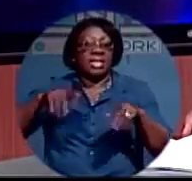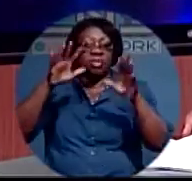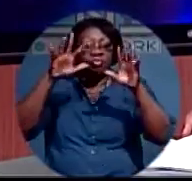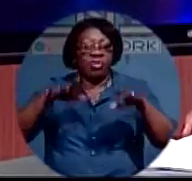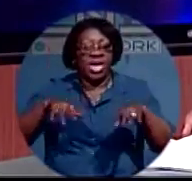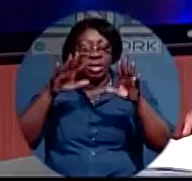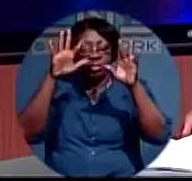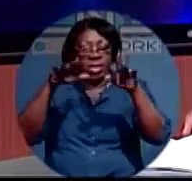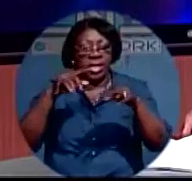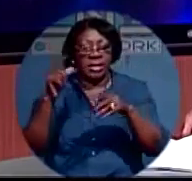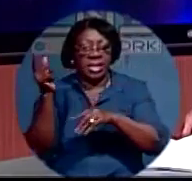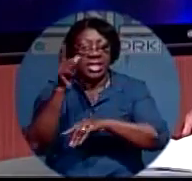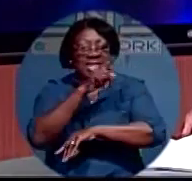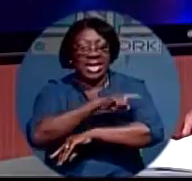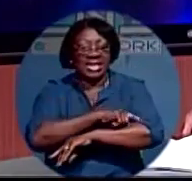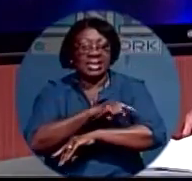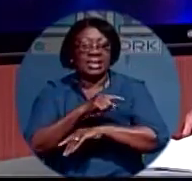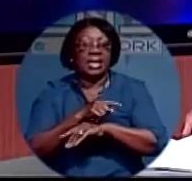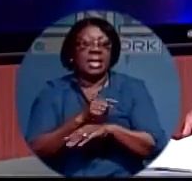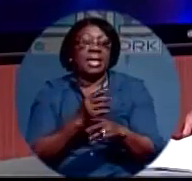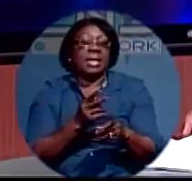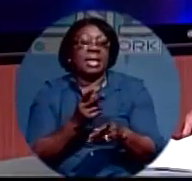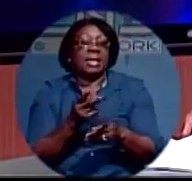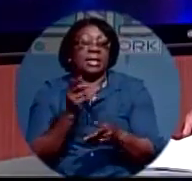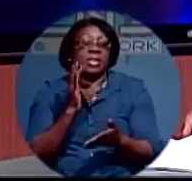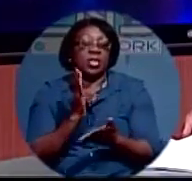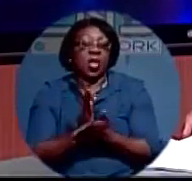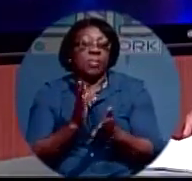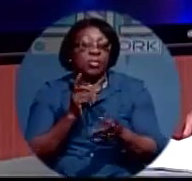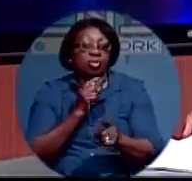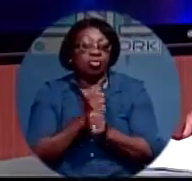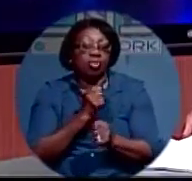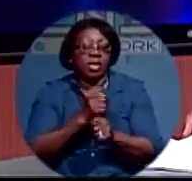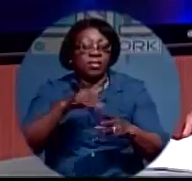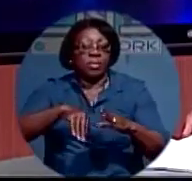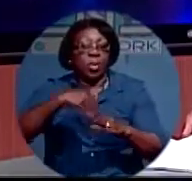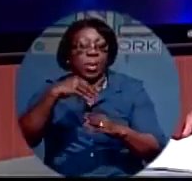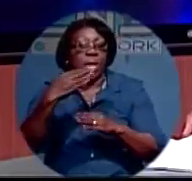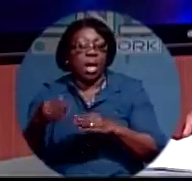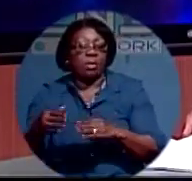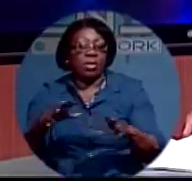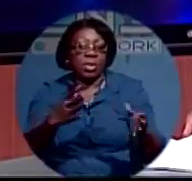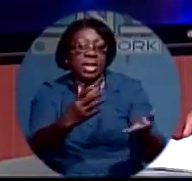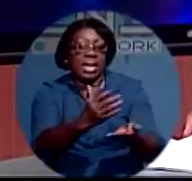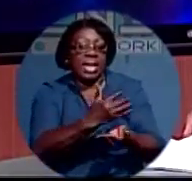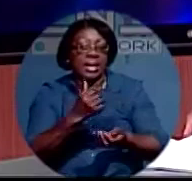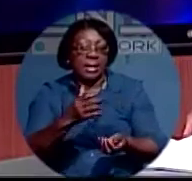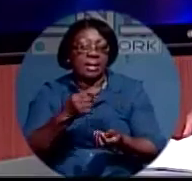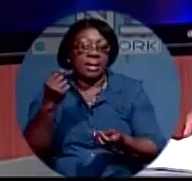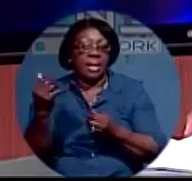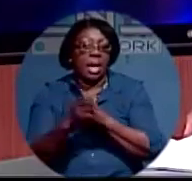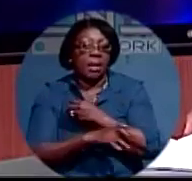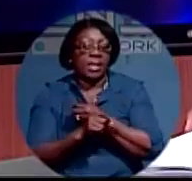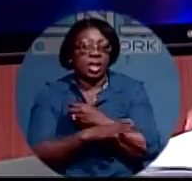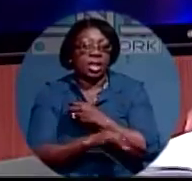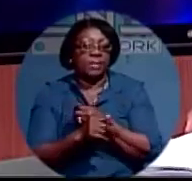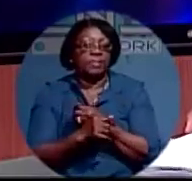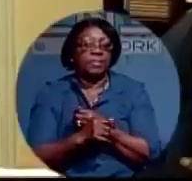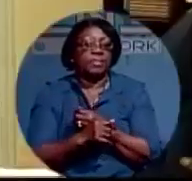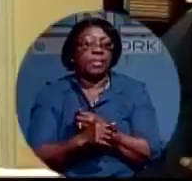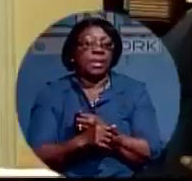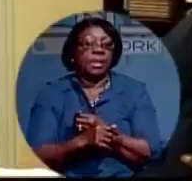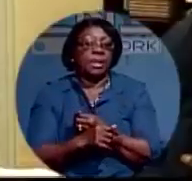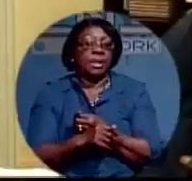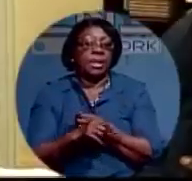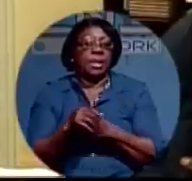only 12 of a fleet of 22 garbage trucks, which service 30 routes are actually working right now. You have 3 shifts running,